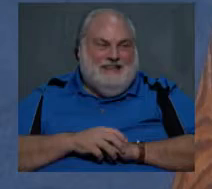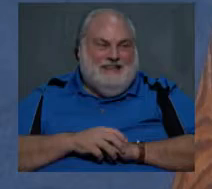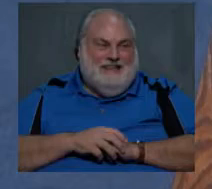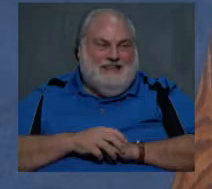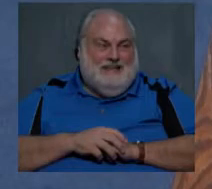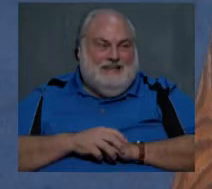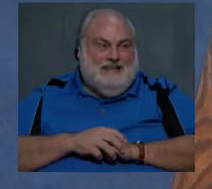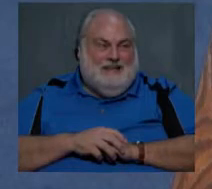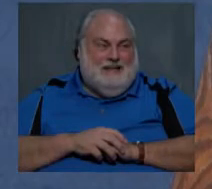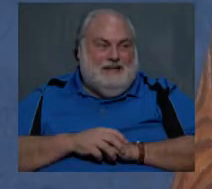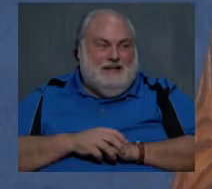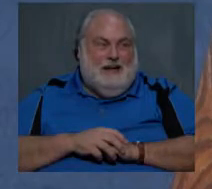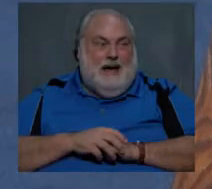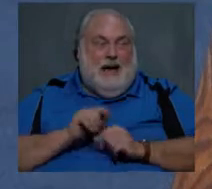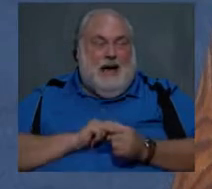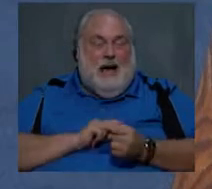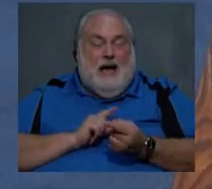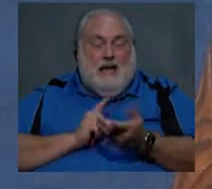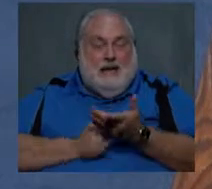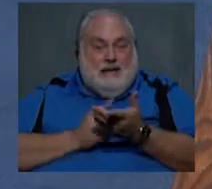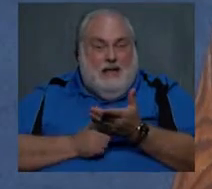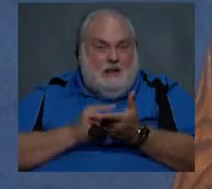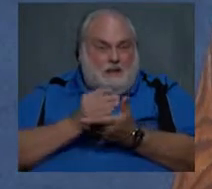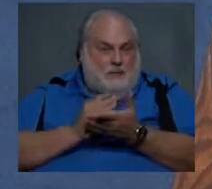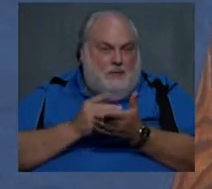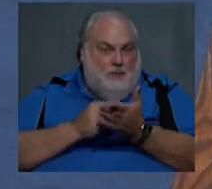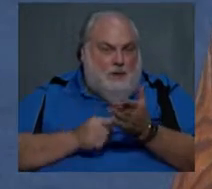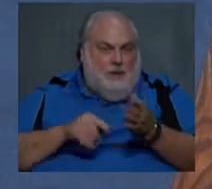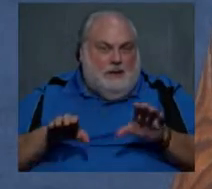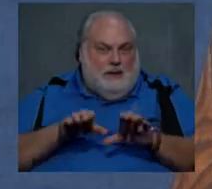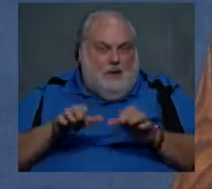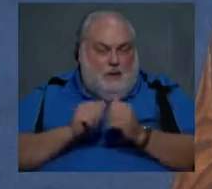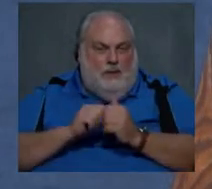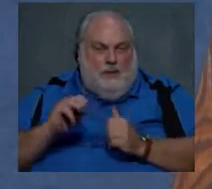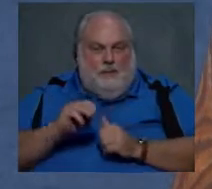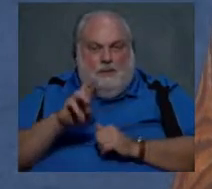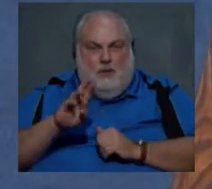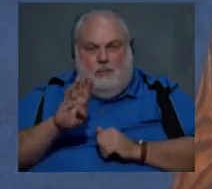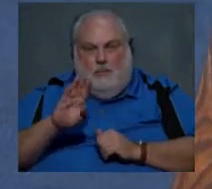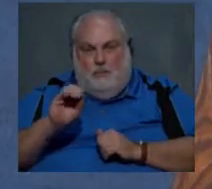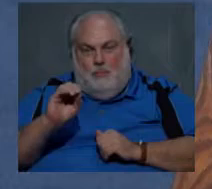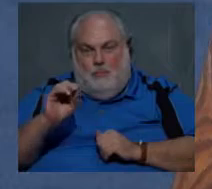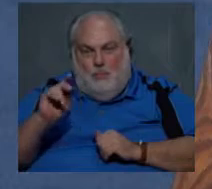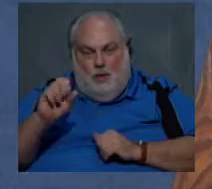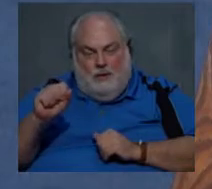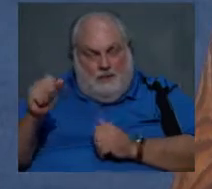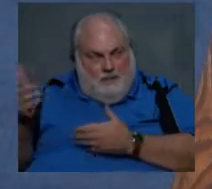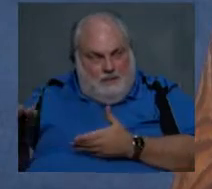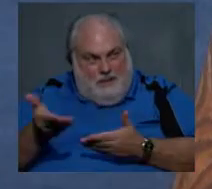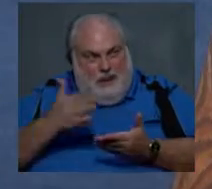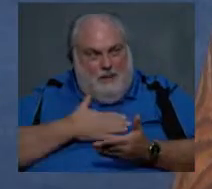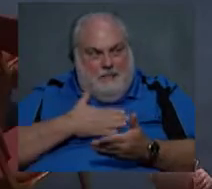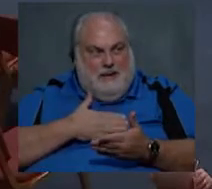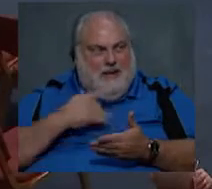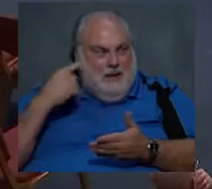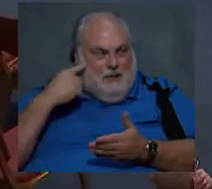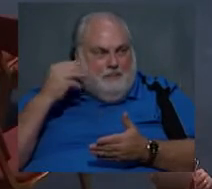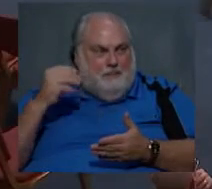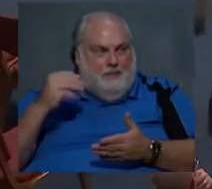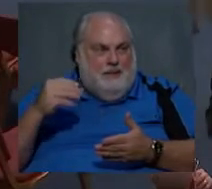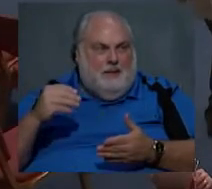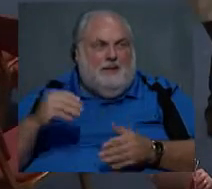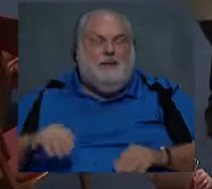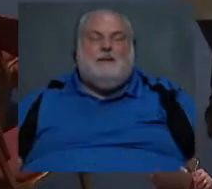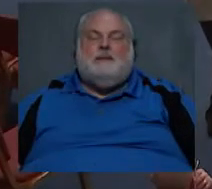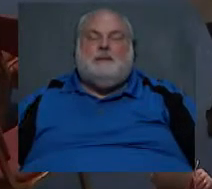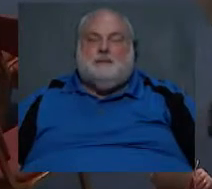But I went over some of what we were doing with Mr. Brooks, and if he has some additional questions, though, I'll be glad to. Okay. Why